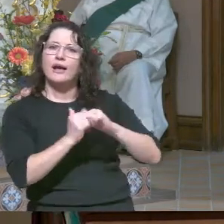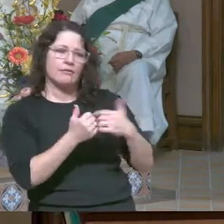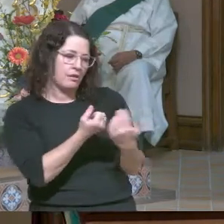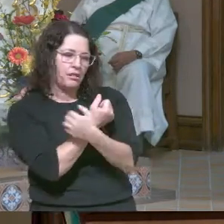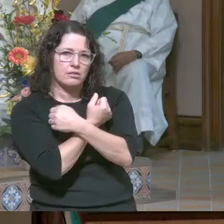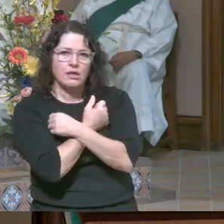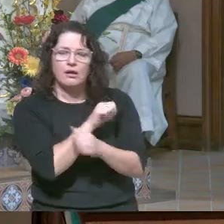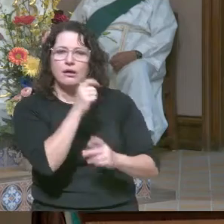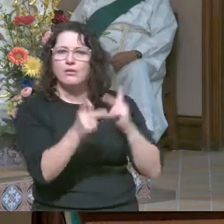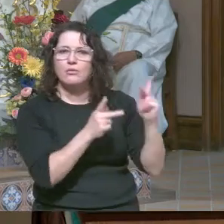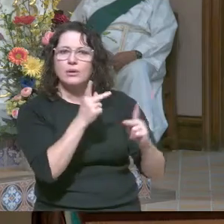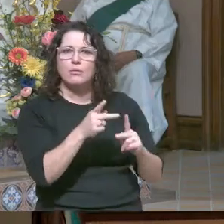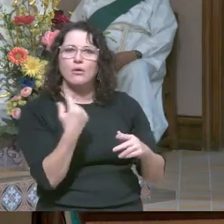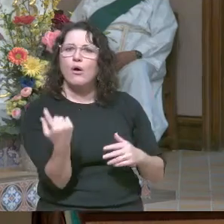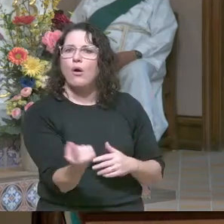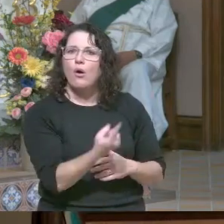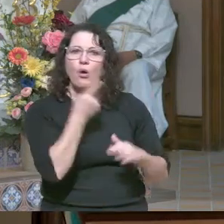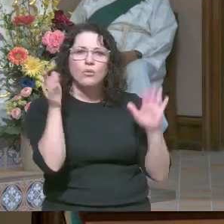other.